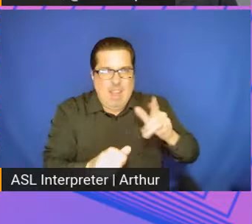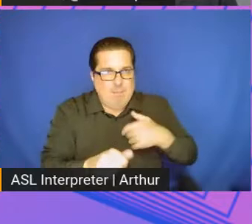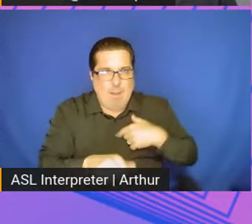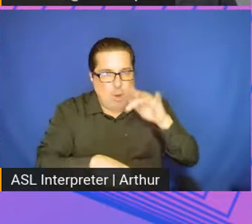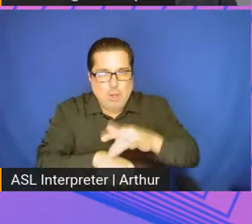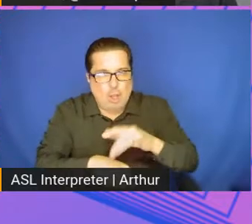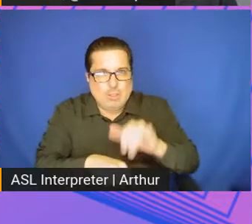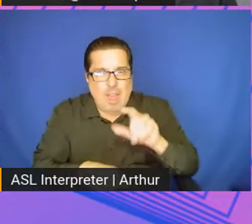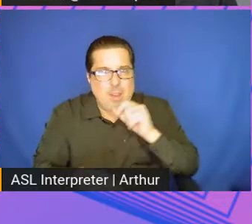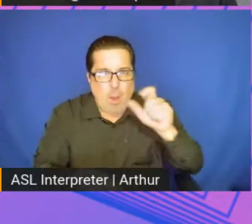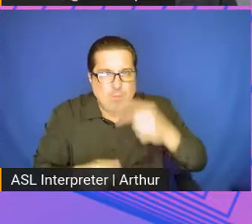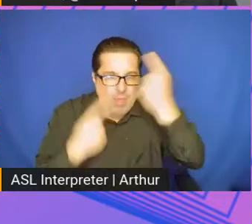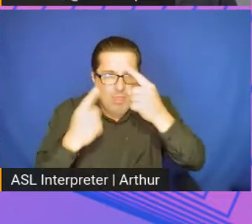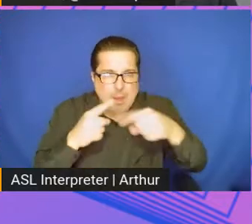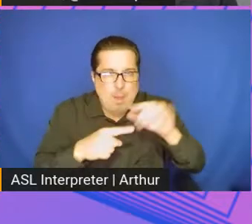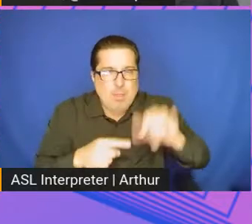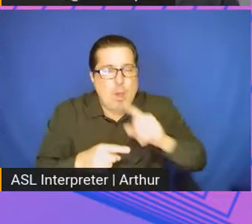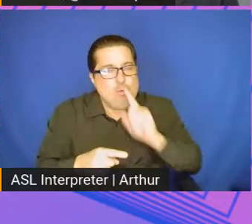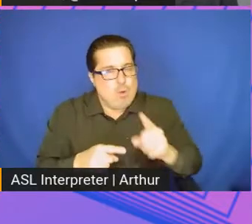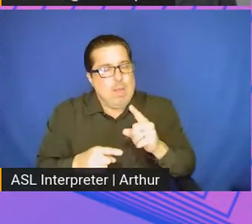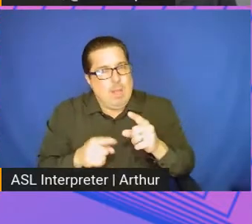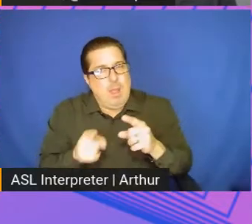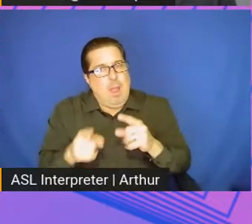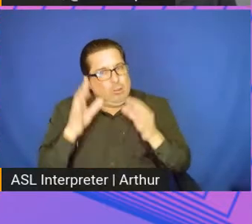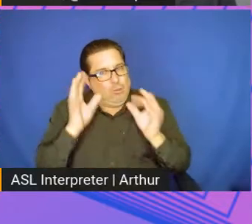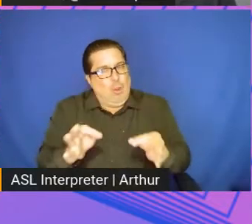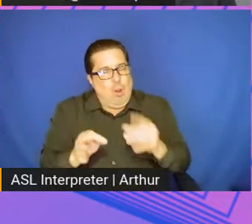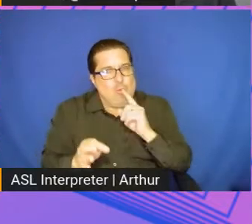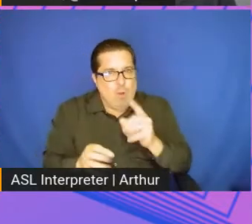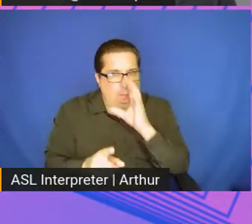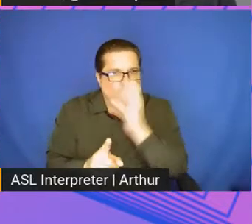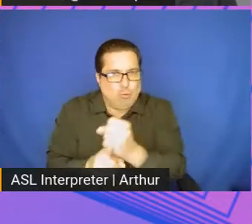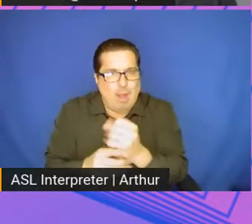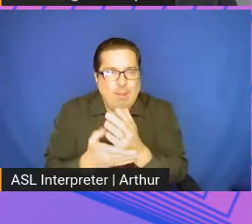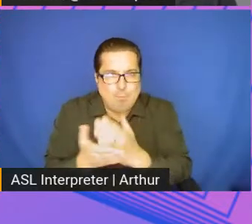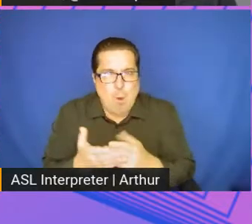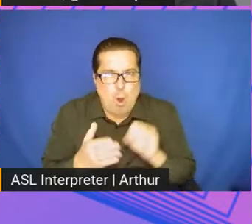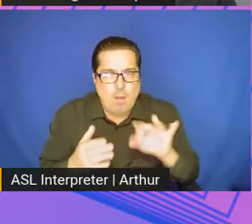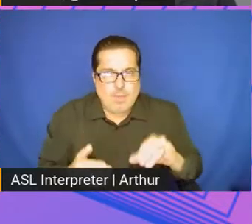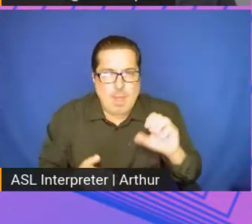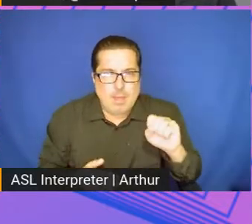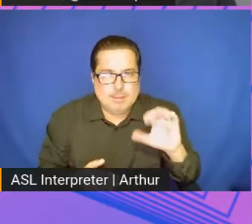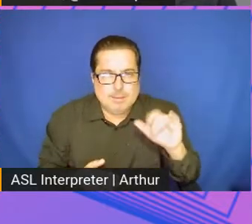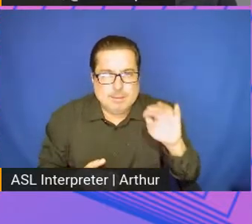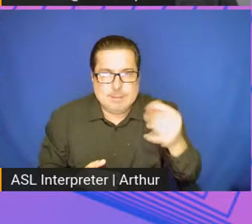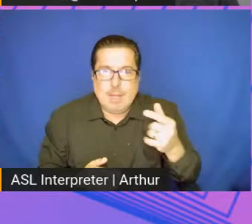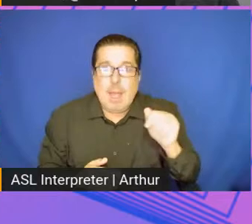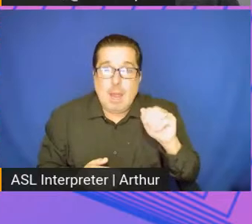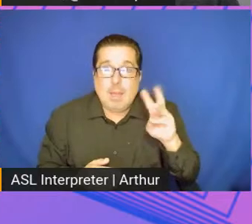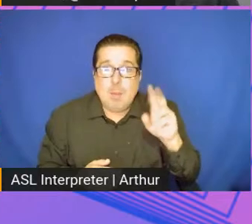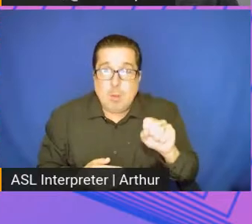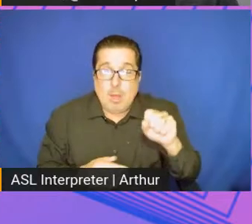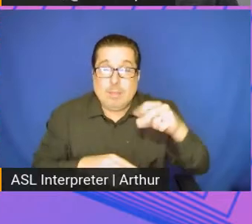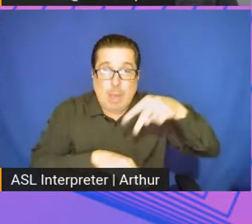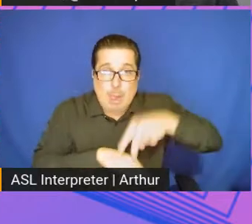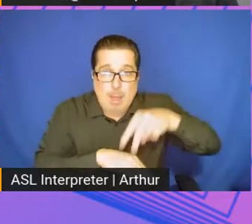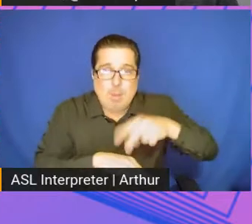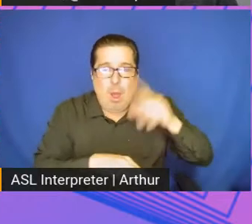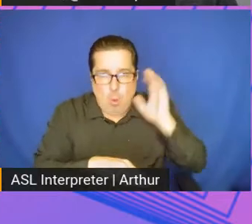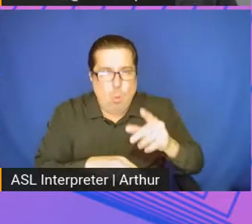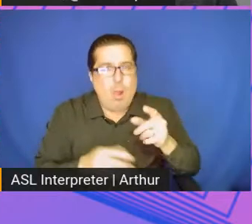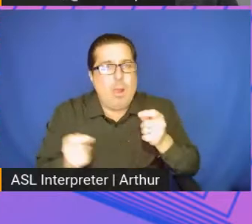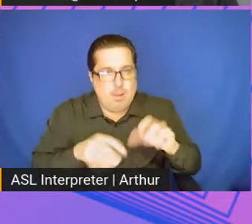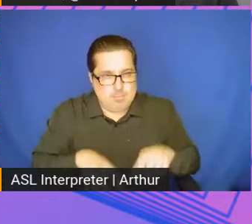there's a certain very attractive aspect to the scaling model. I know that AWS Lambda is going to be able to handle huge spikes of